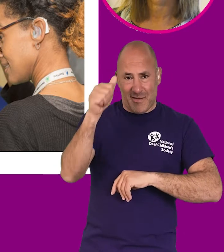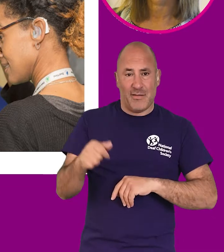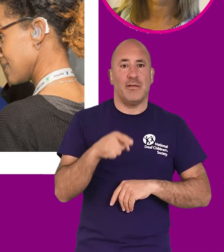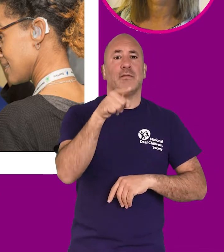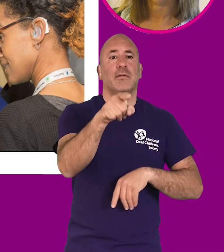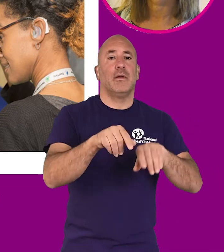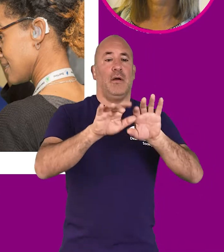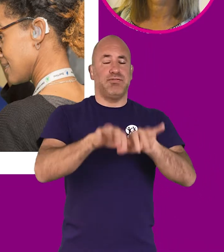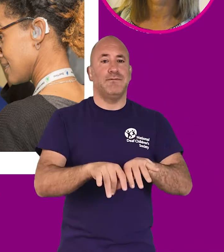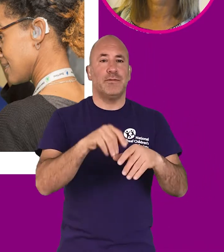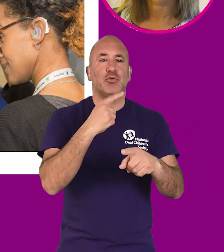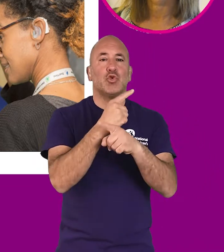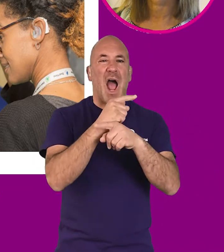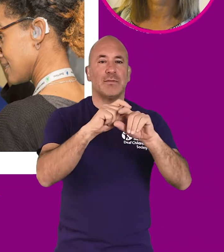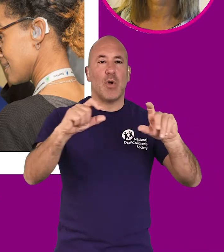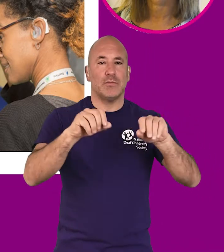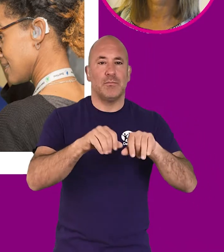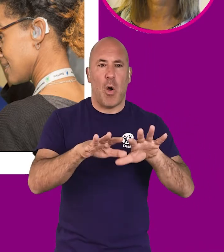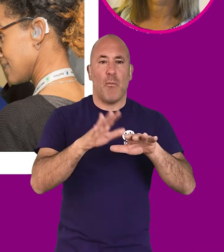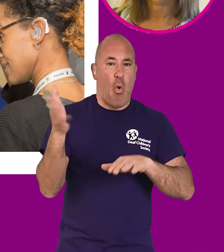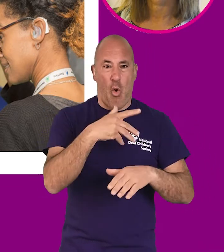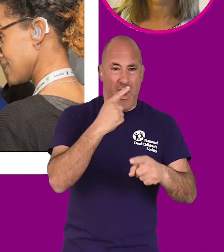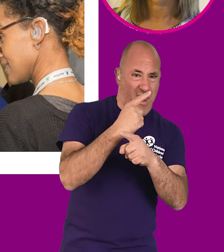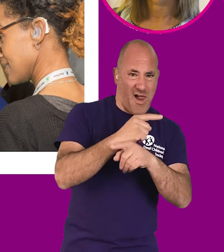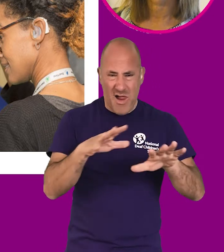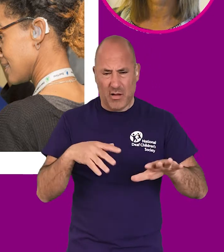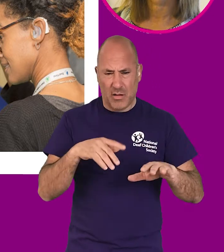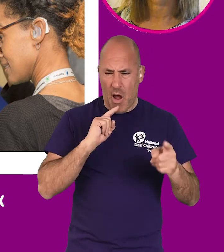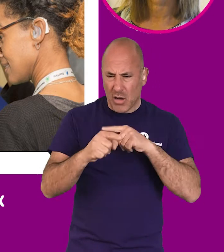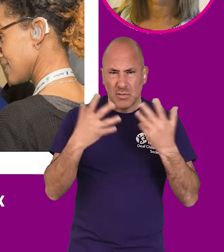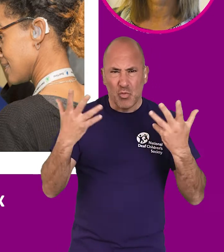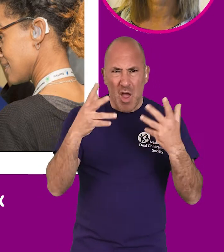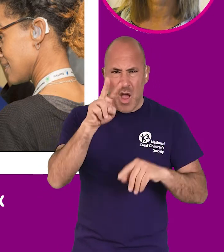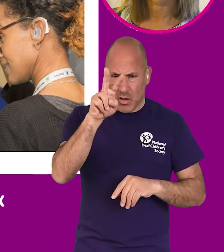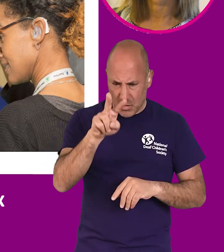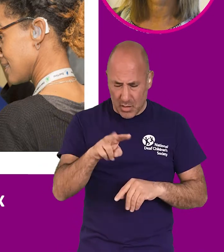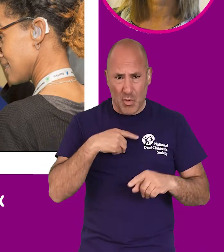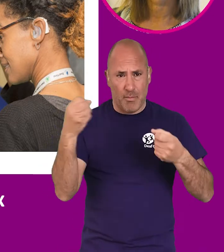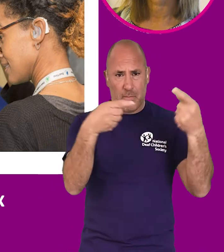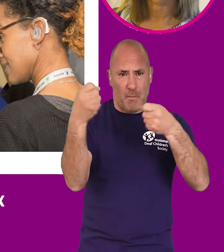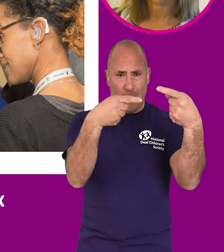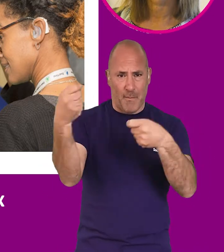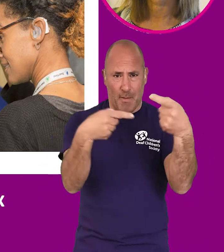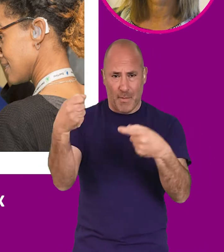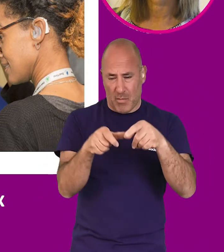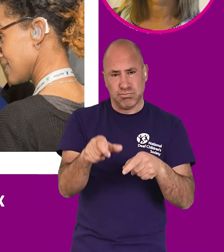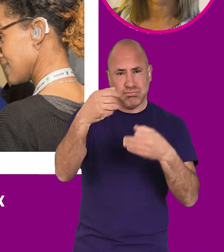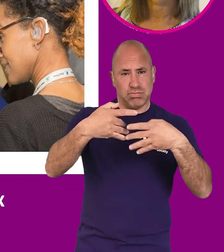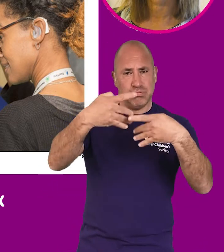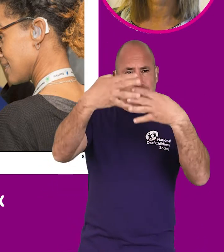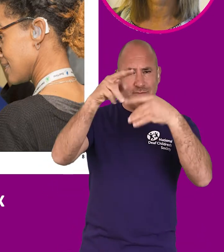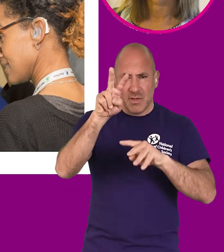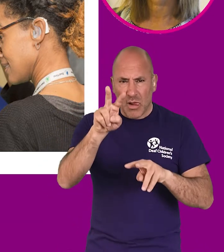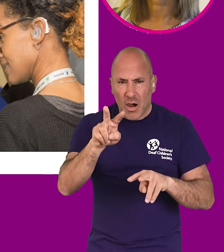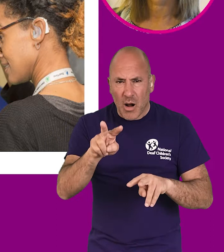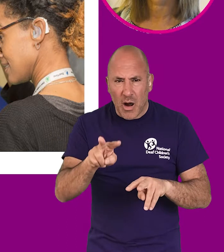and they think that they might know what the answer is, and you put something in the chat box and everyone is using the chat